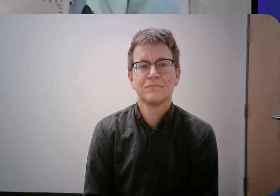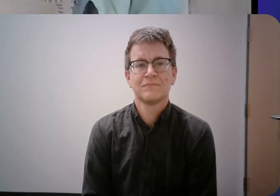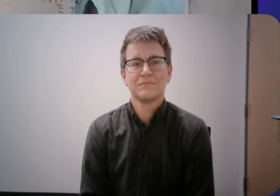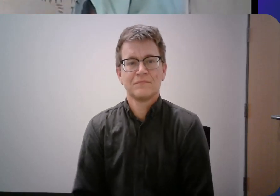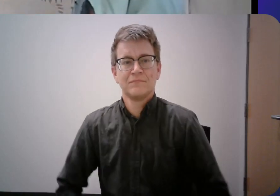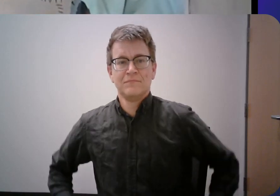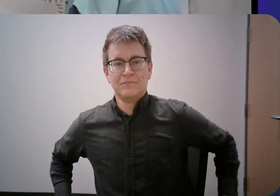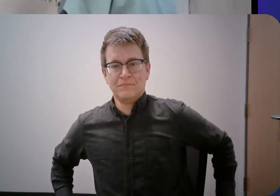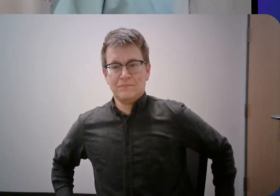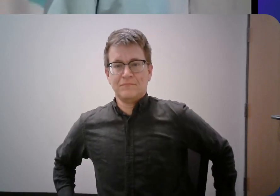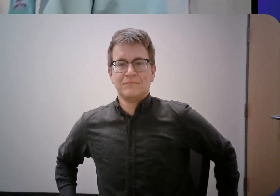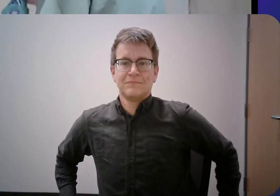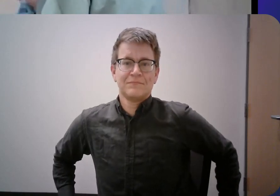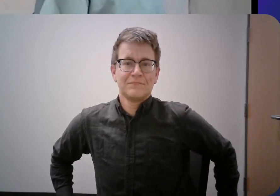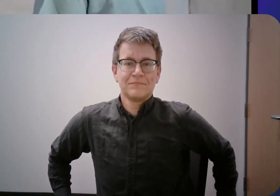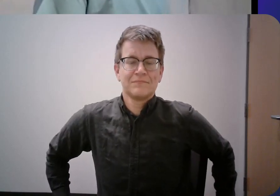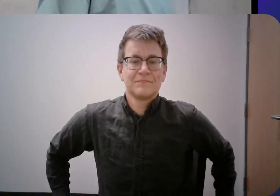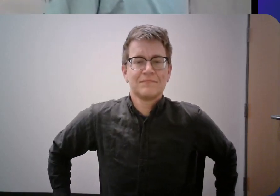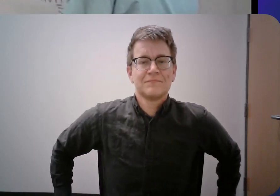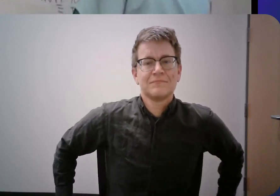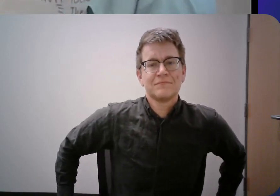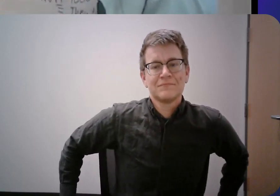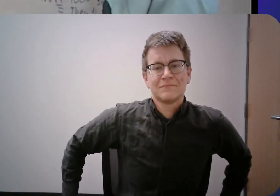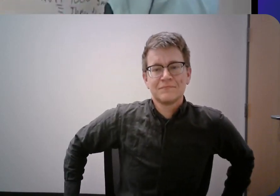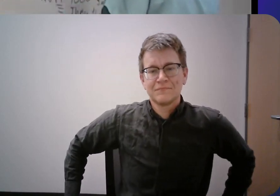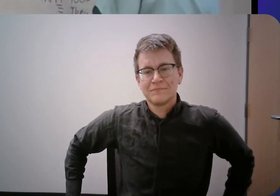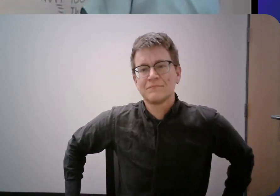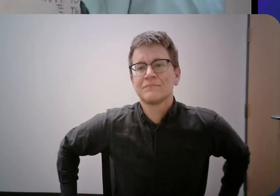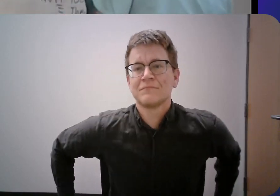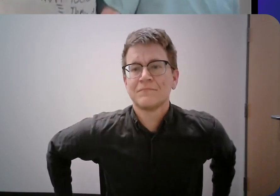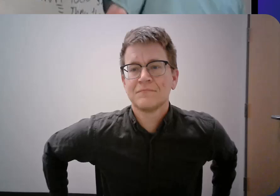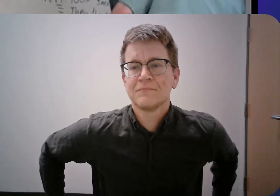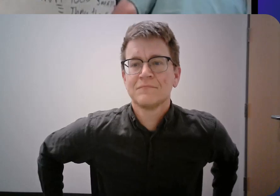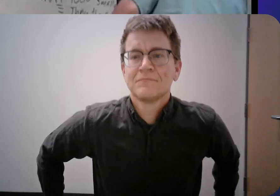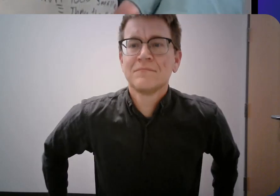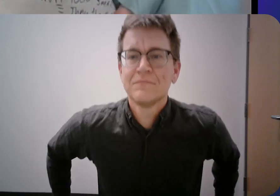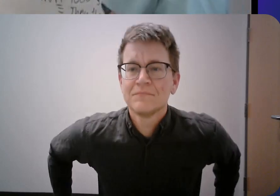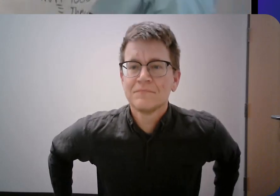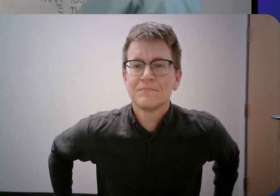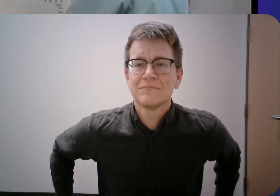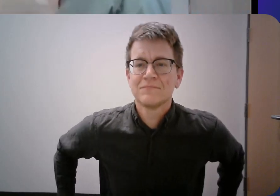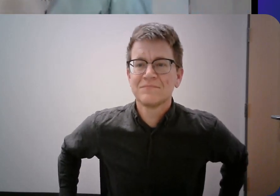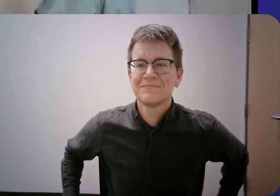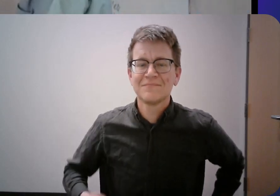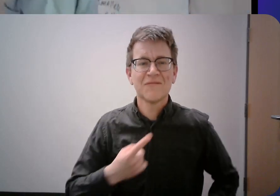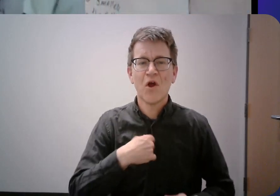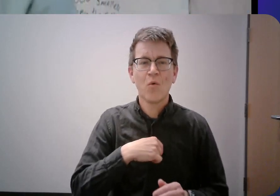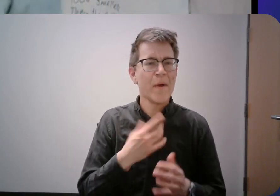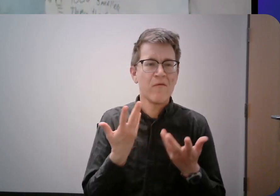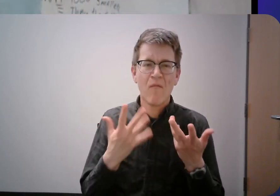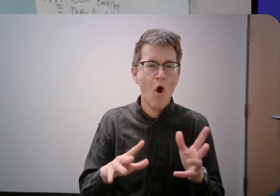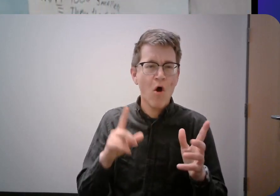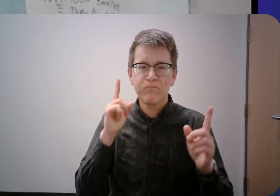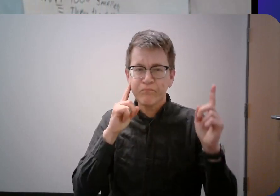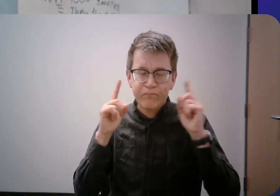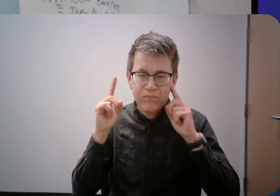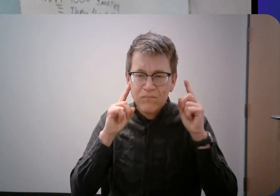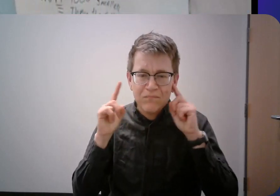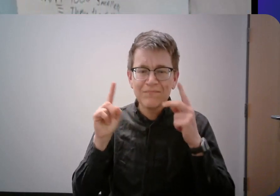So, we've all heard of bacteria and viruses, but have we heard of the differences between the